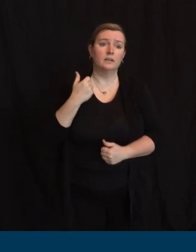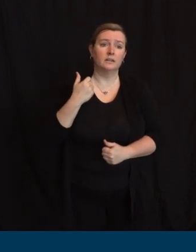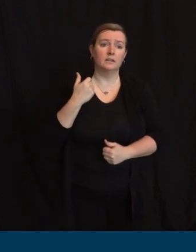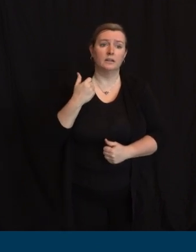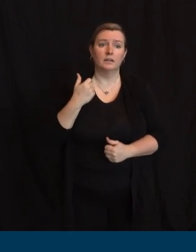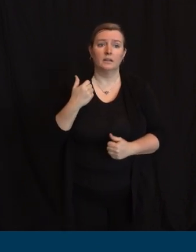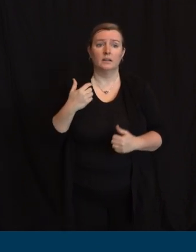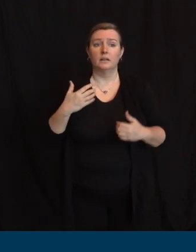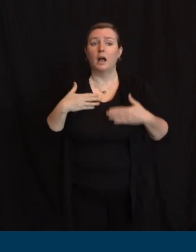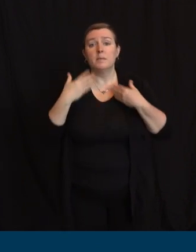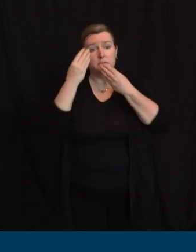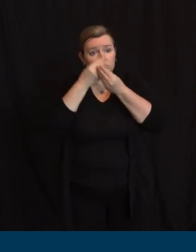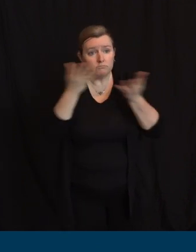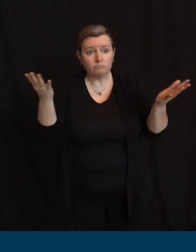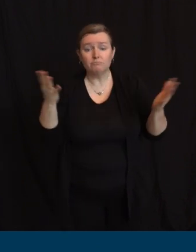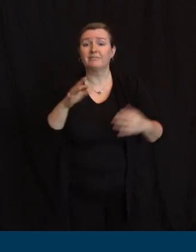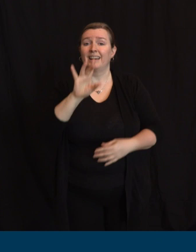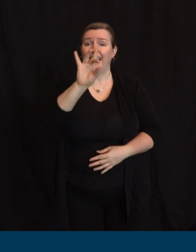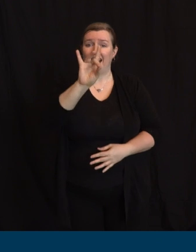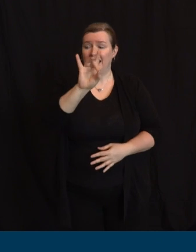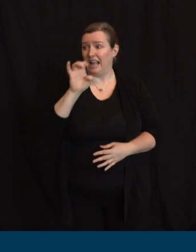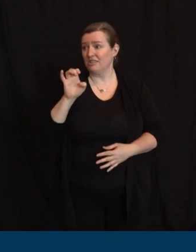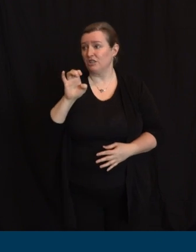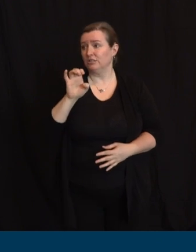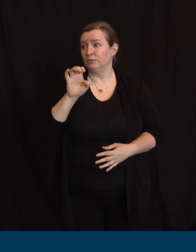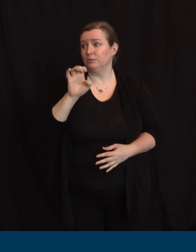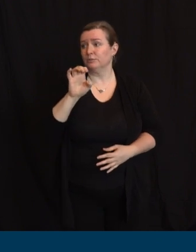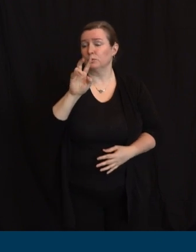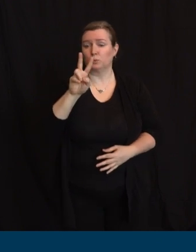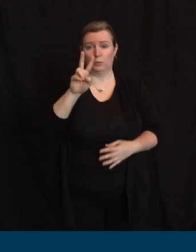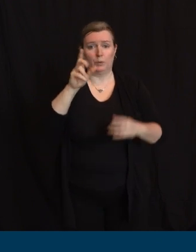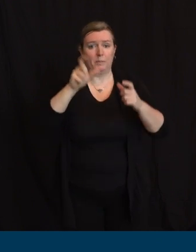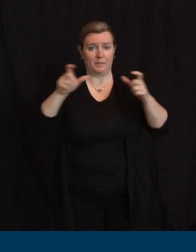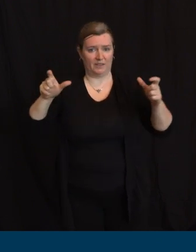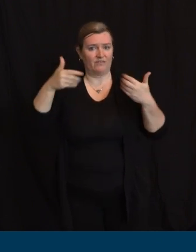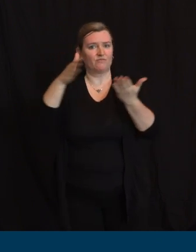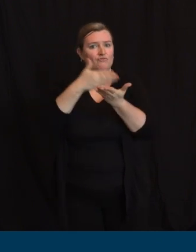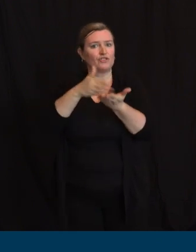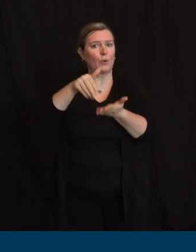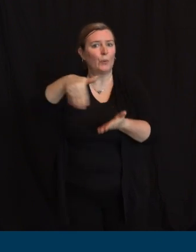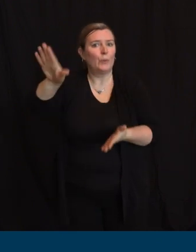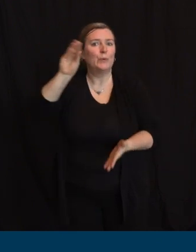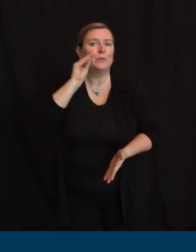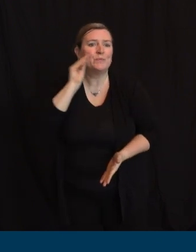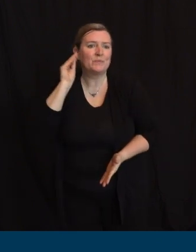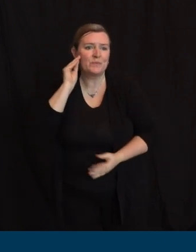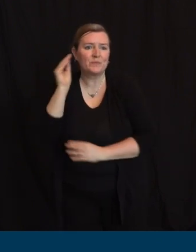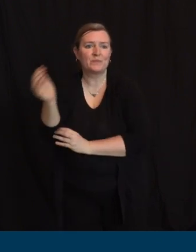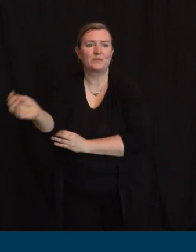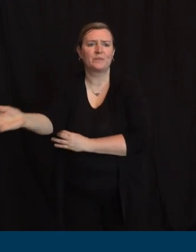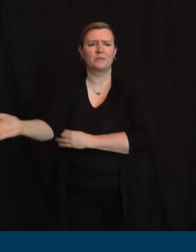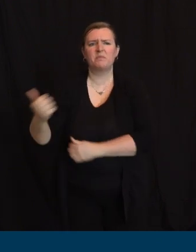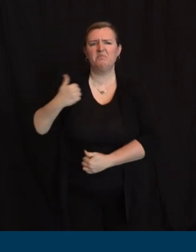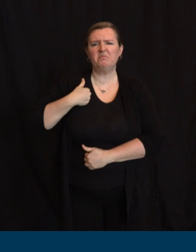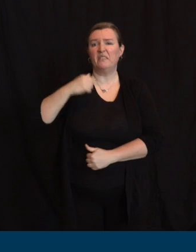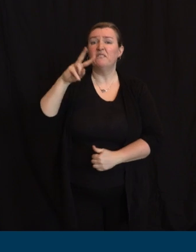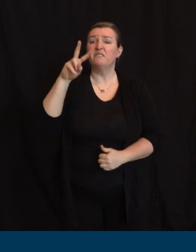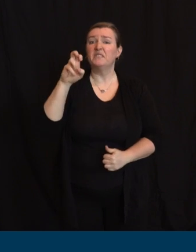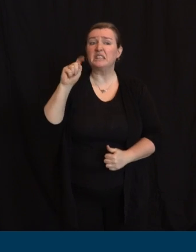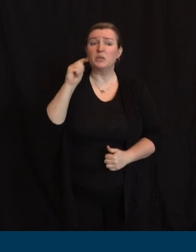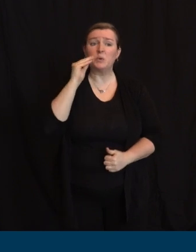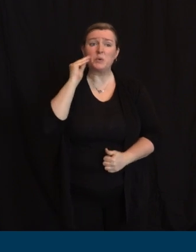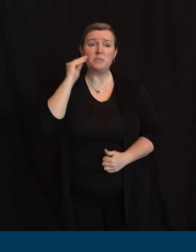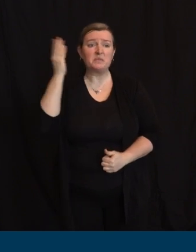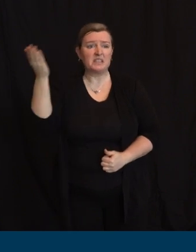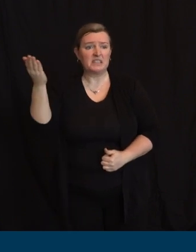residents were discharged from our hospitals. As I announced yesterday, the daily reports from our 3 veterans' homes have also now been added to